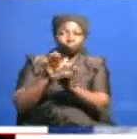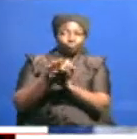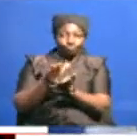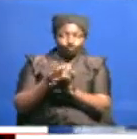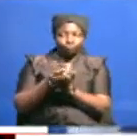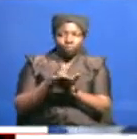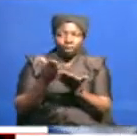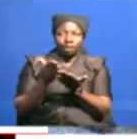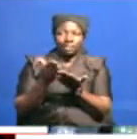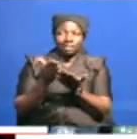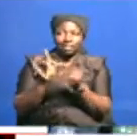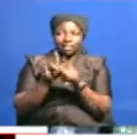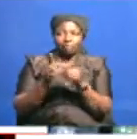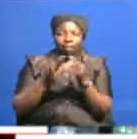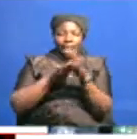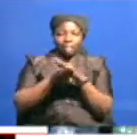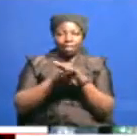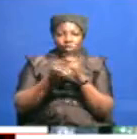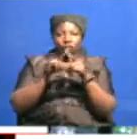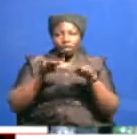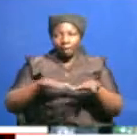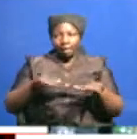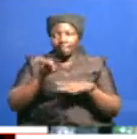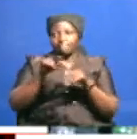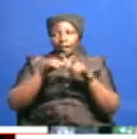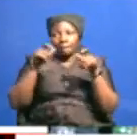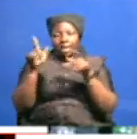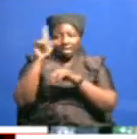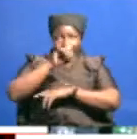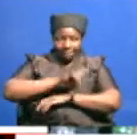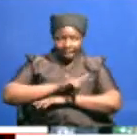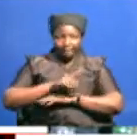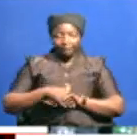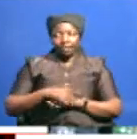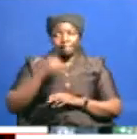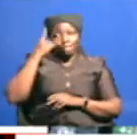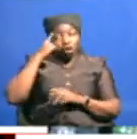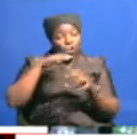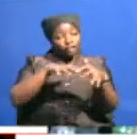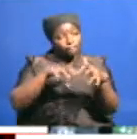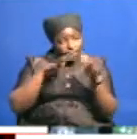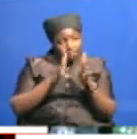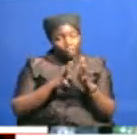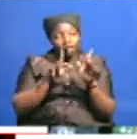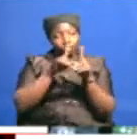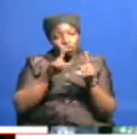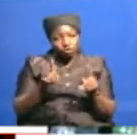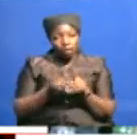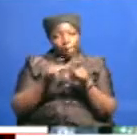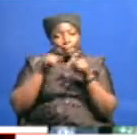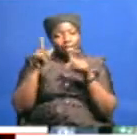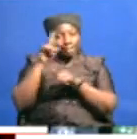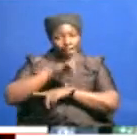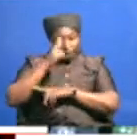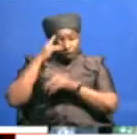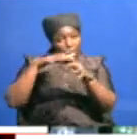handling and access to markets. This is a big day for the farmer. It's also a big day for the